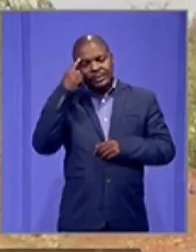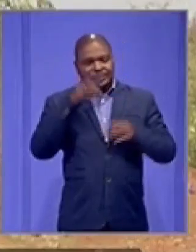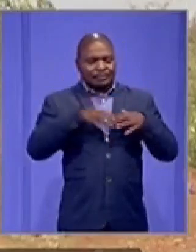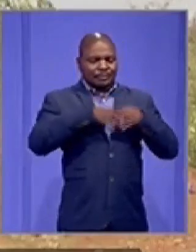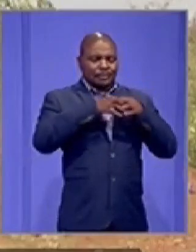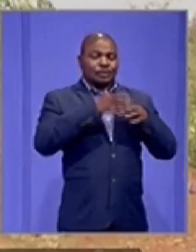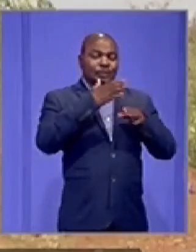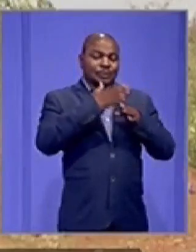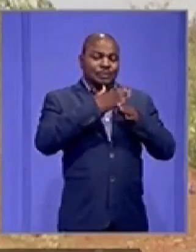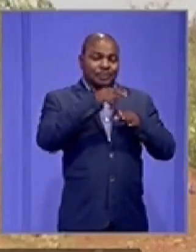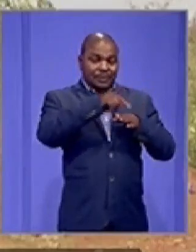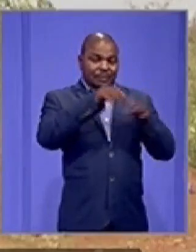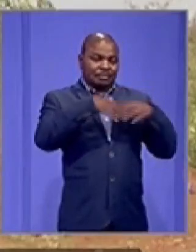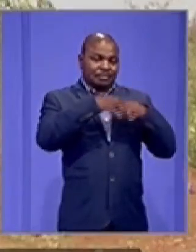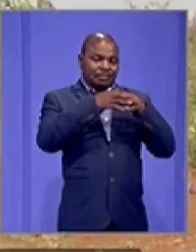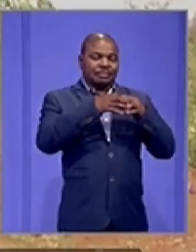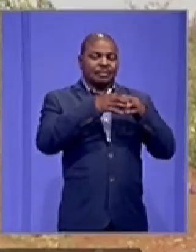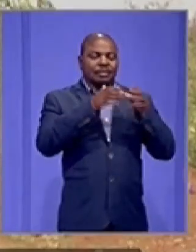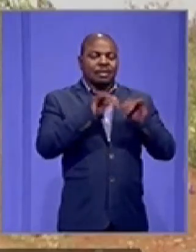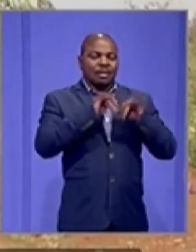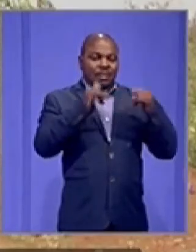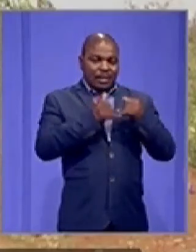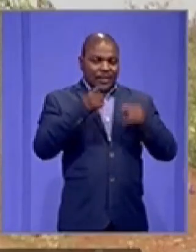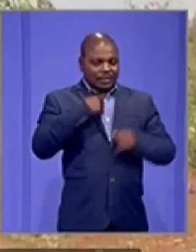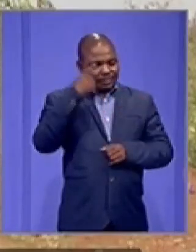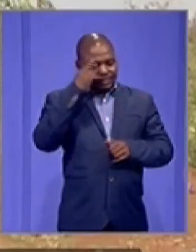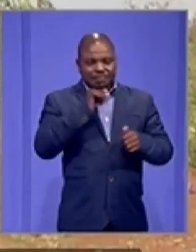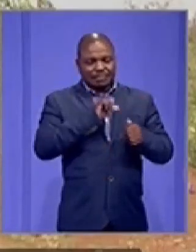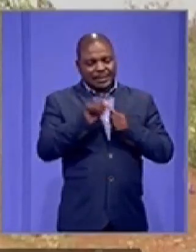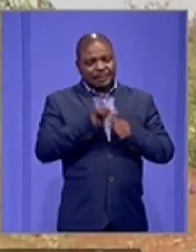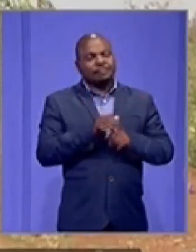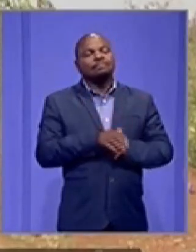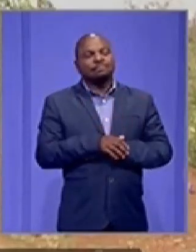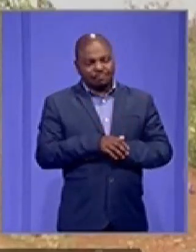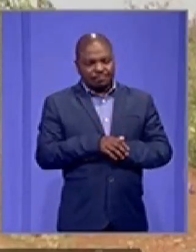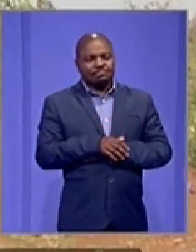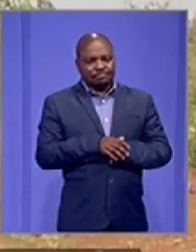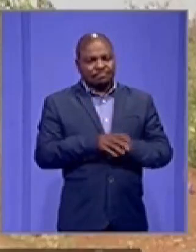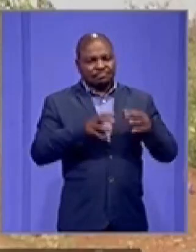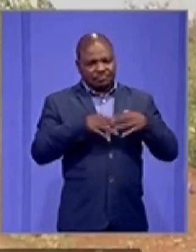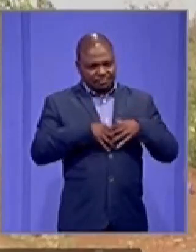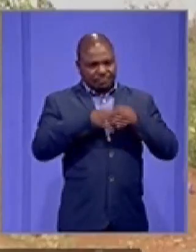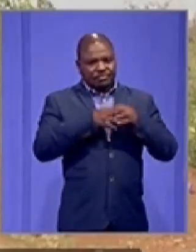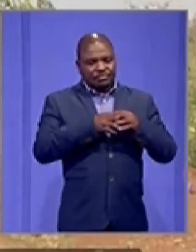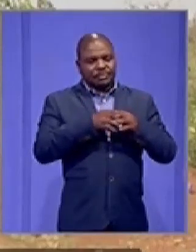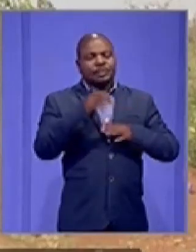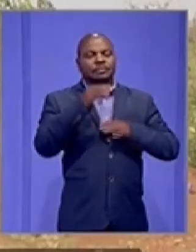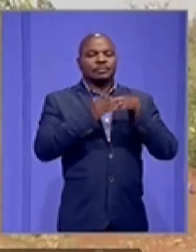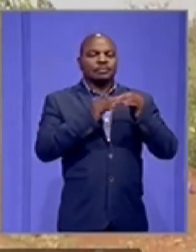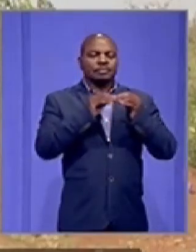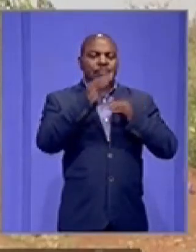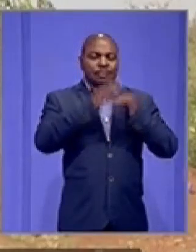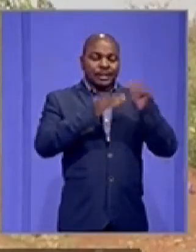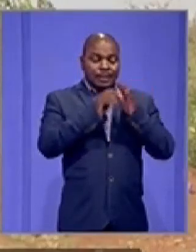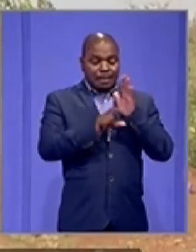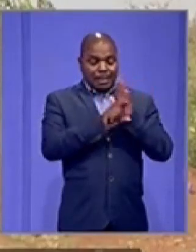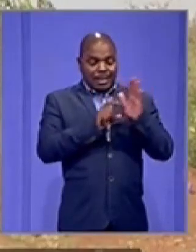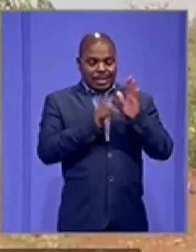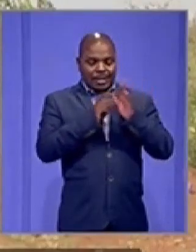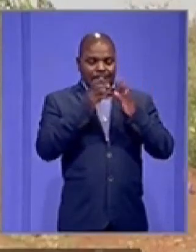no jobs, so that's when I start to say it's better to start to mold bricks because